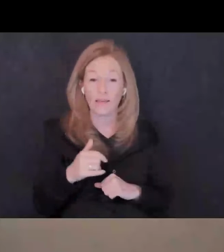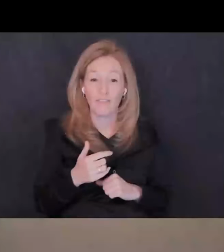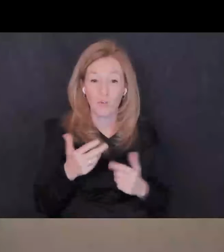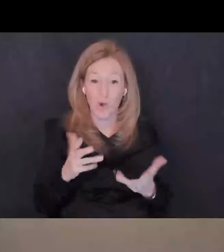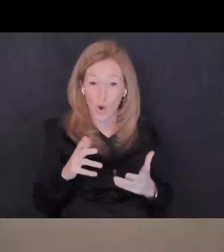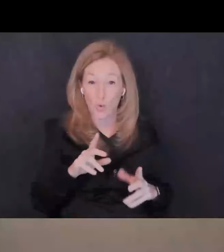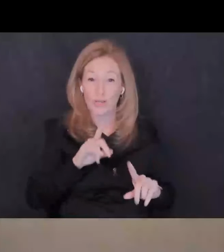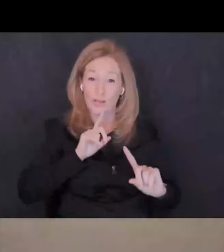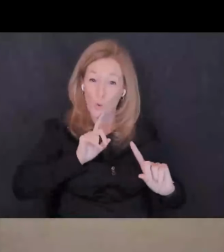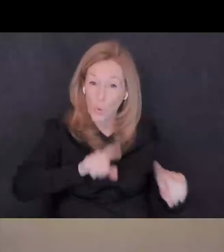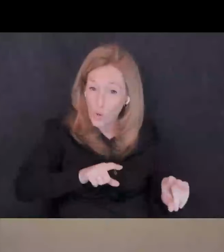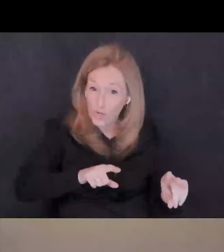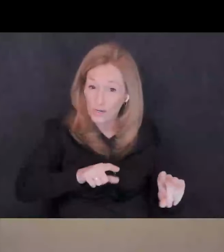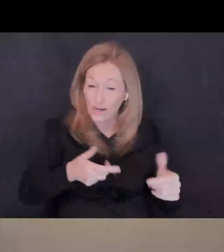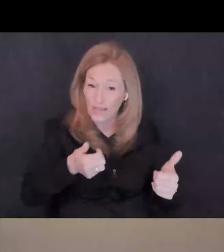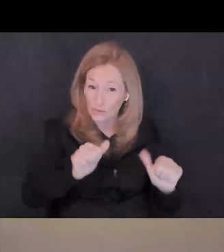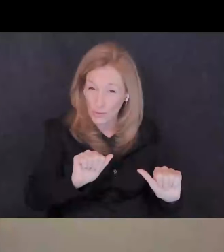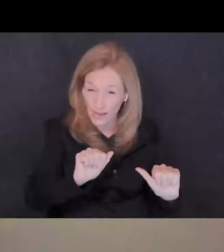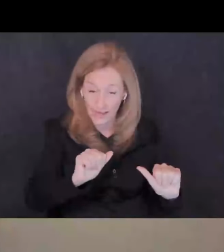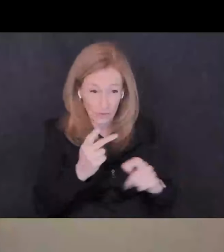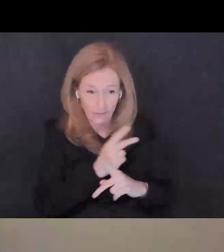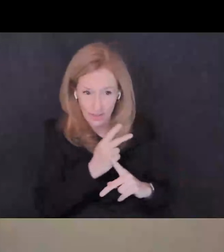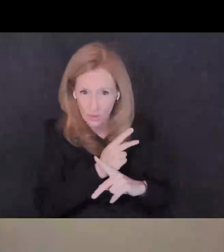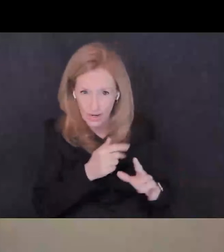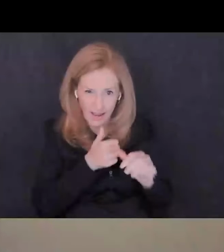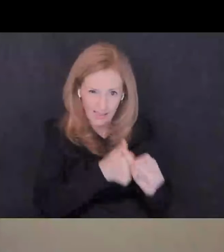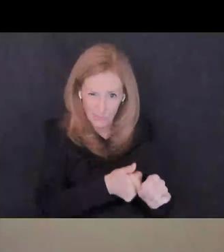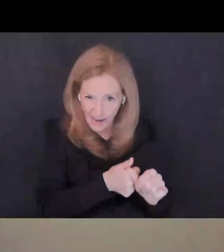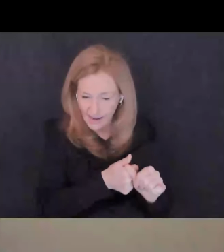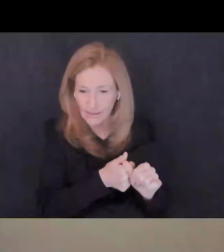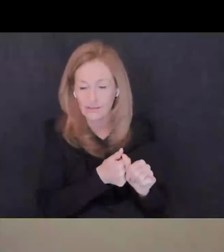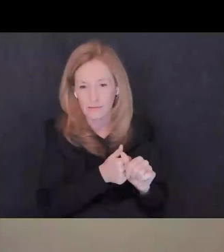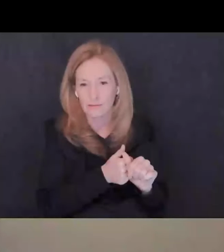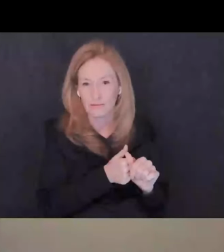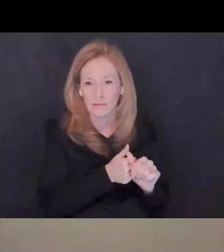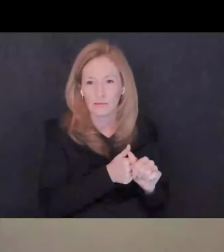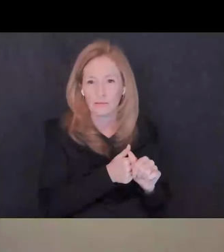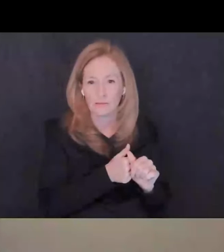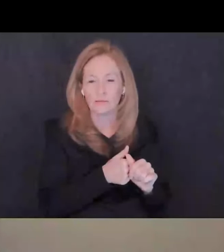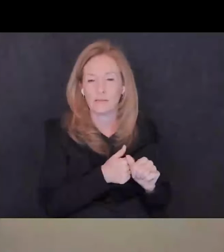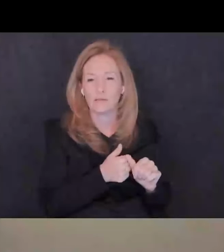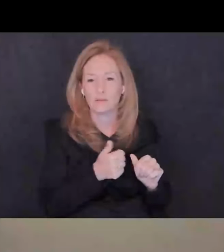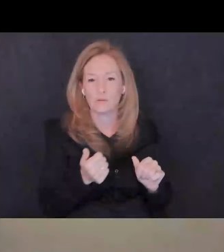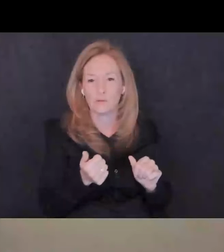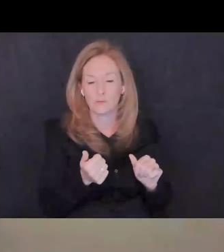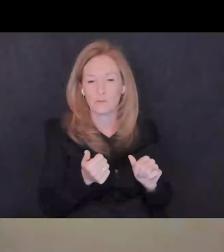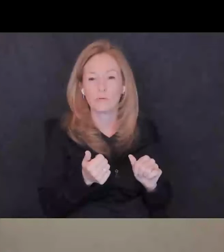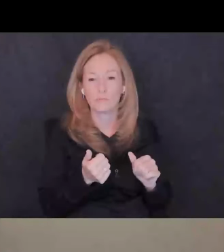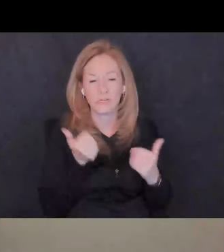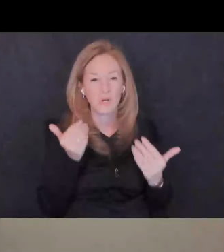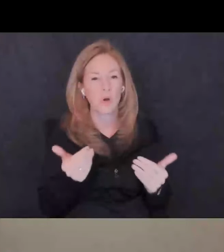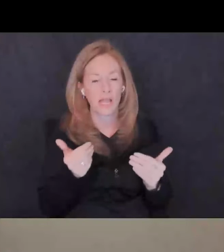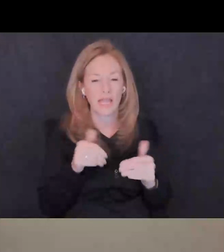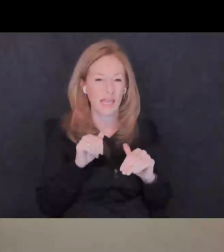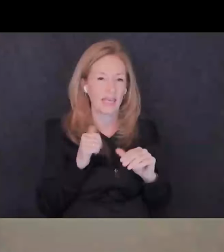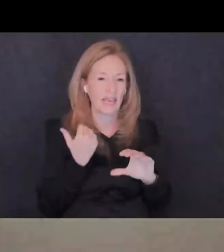and you're trying to figure out and track those, then go ahead and send an